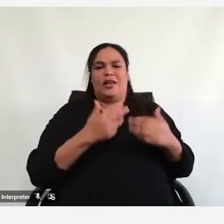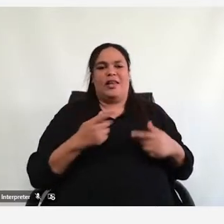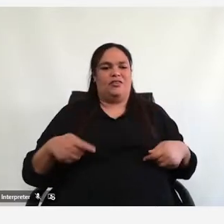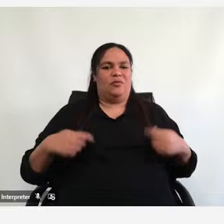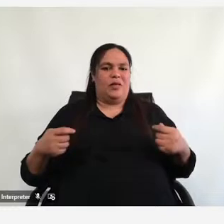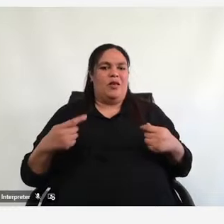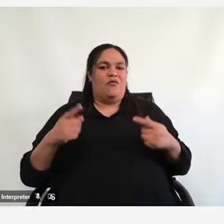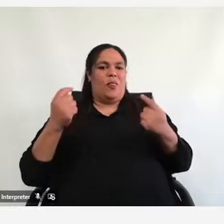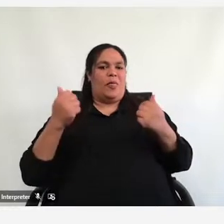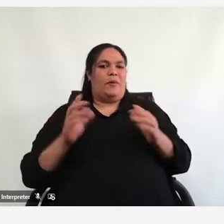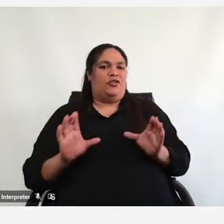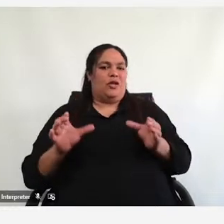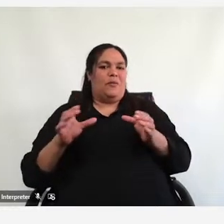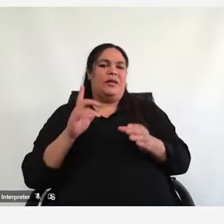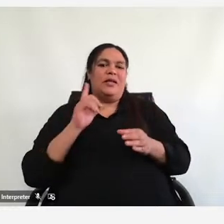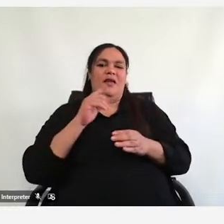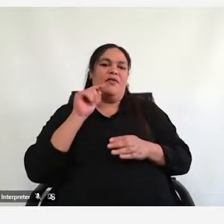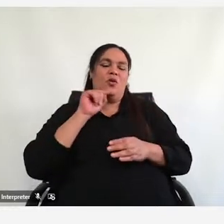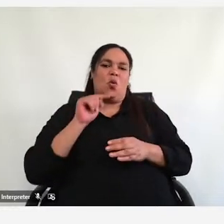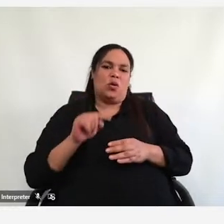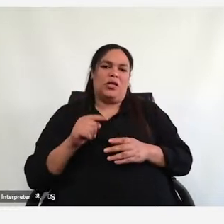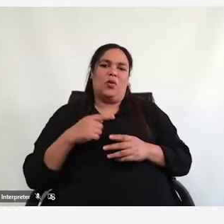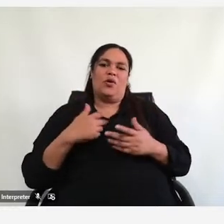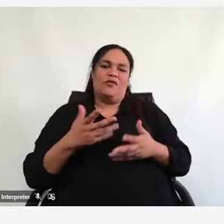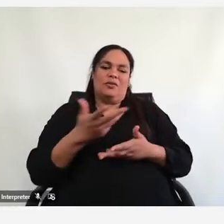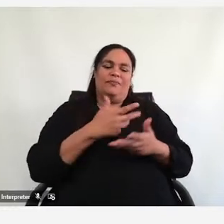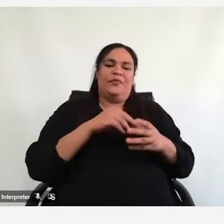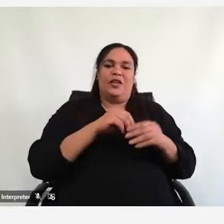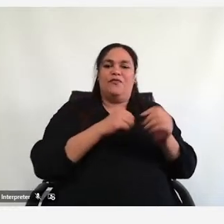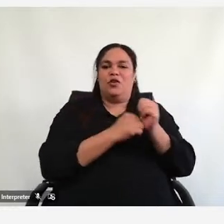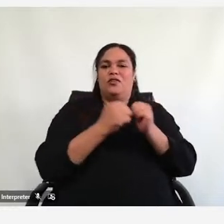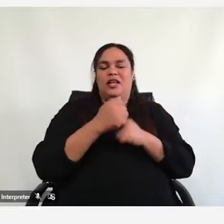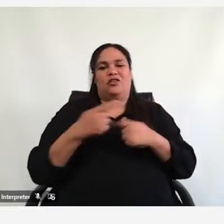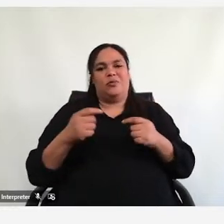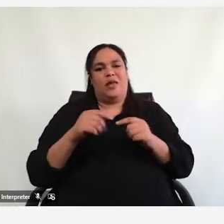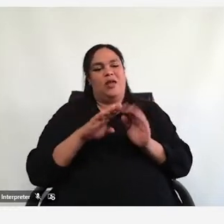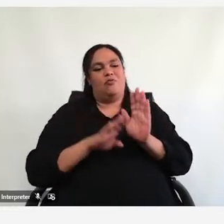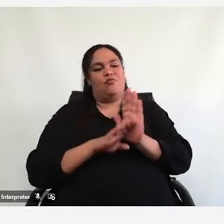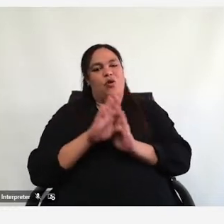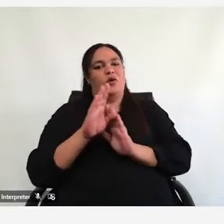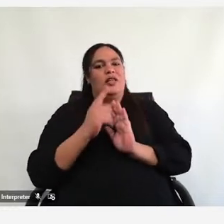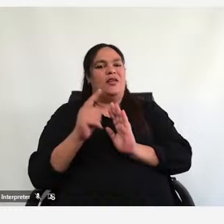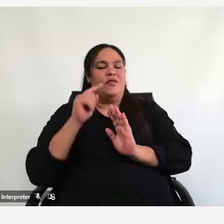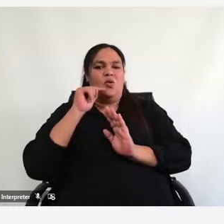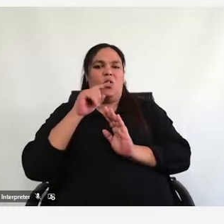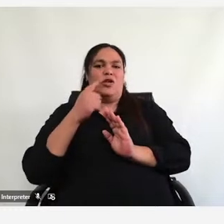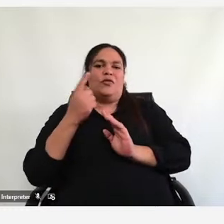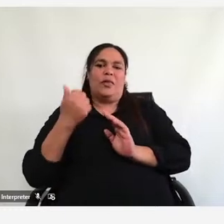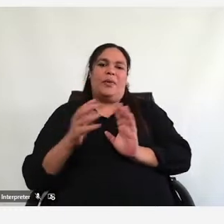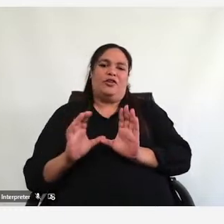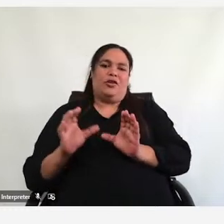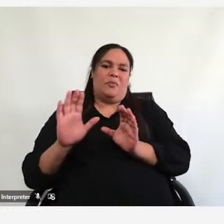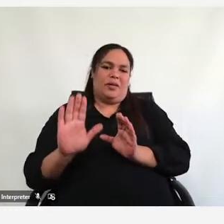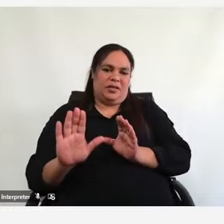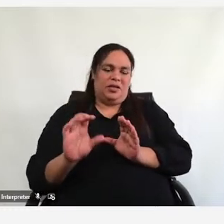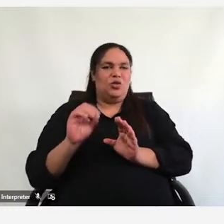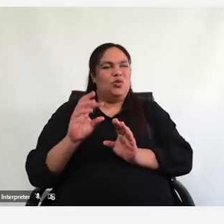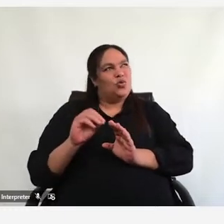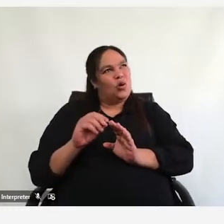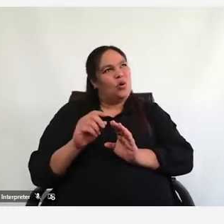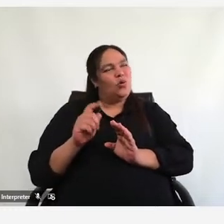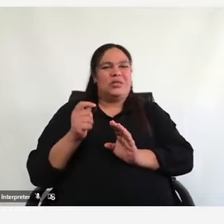to the budget committee every quarter. We table infrastructure spending and progress every quarter to the budget committee. So,